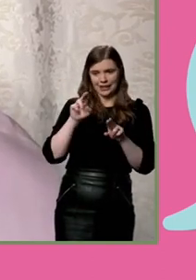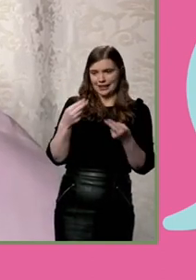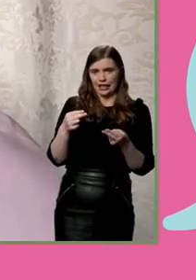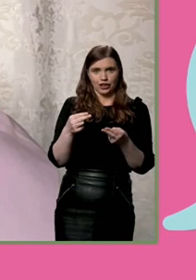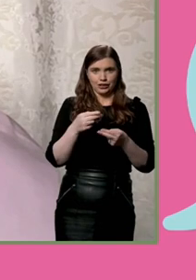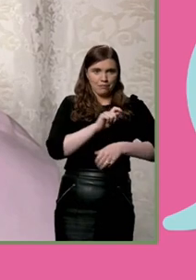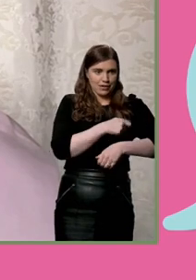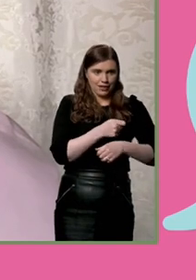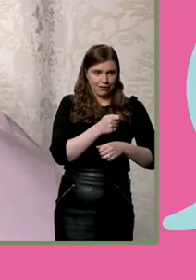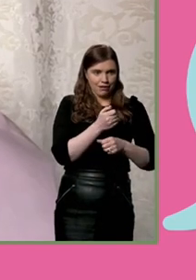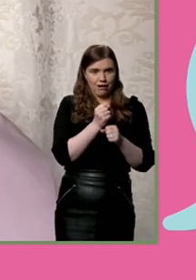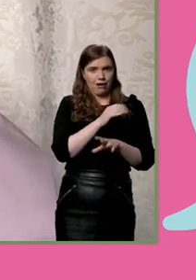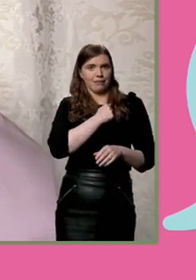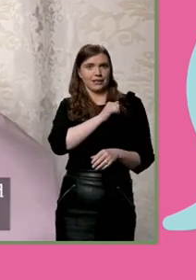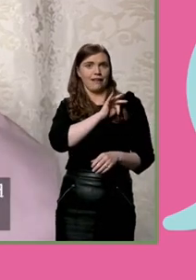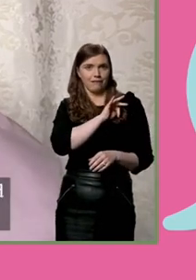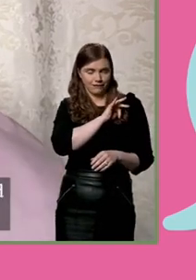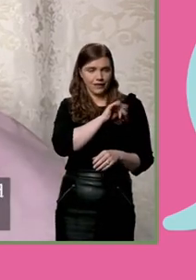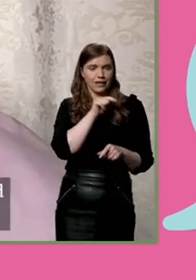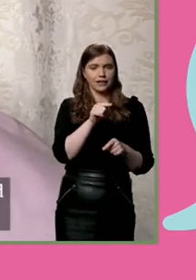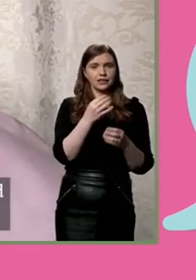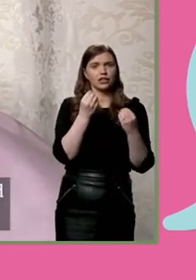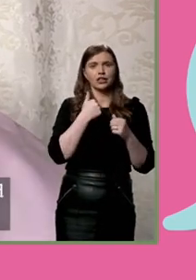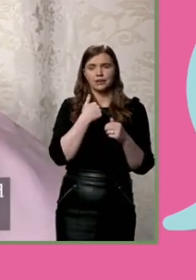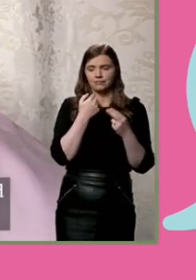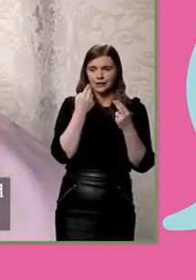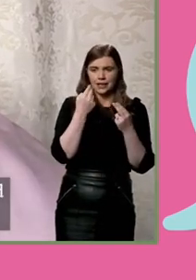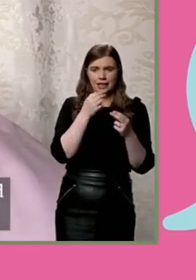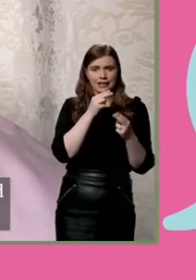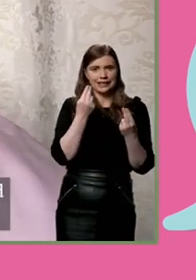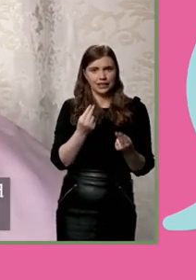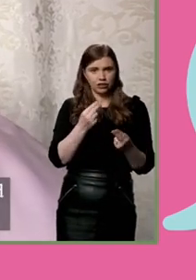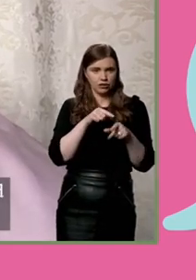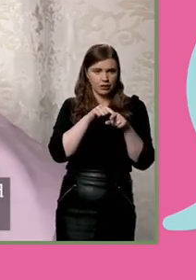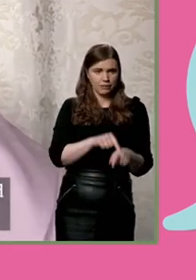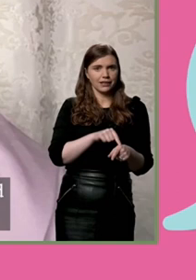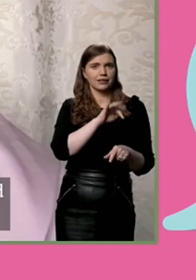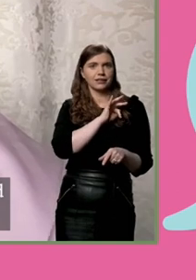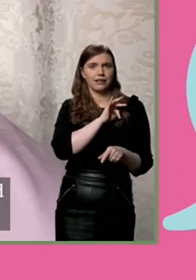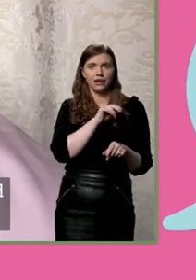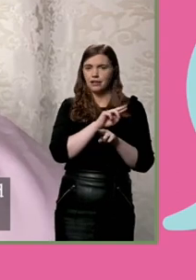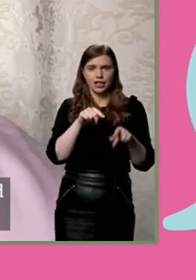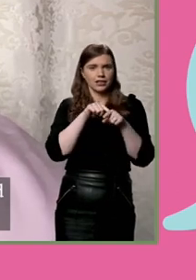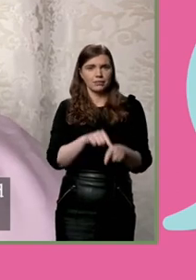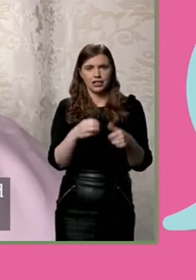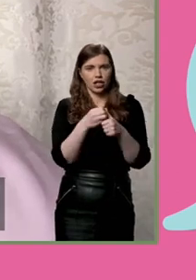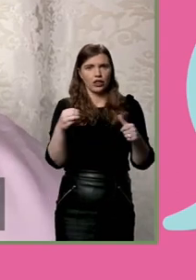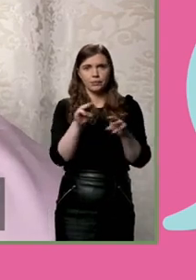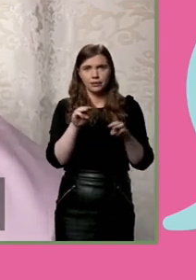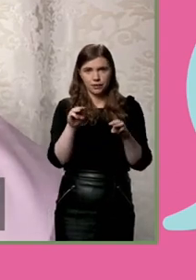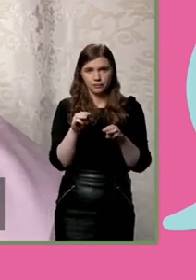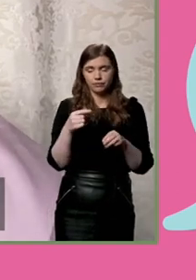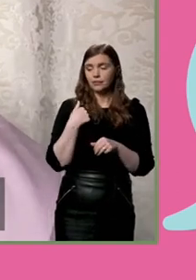to handle them by myself. This has taught me to be self-reliant and not to depend on anybody else.